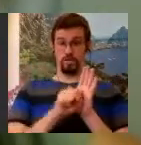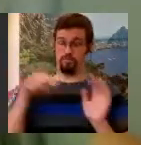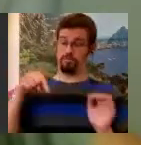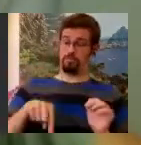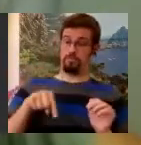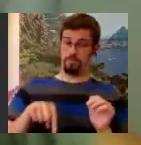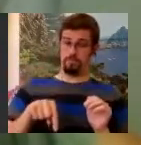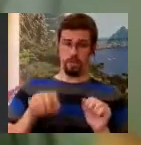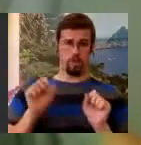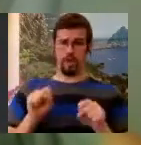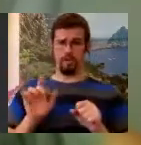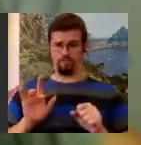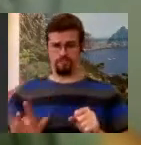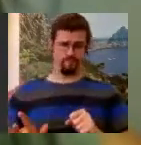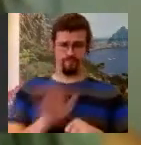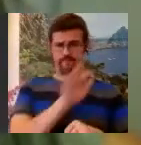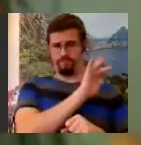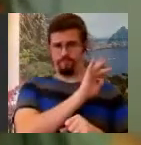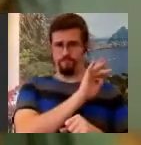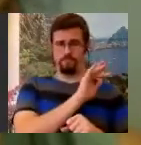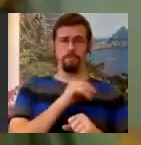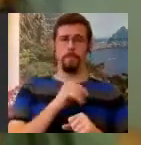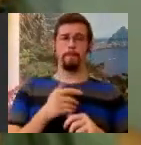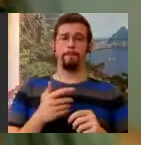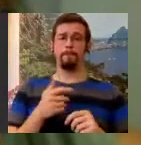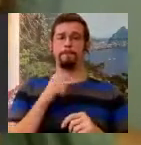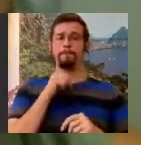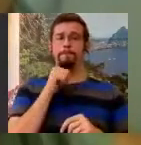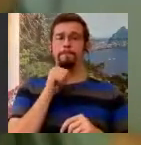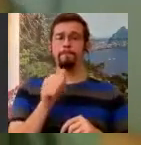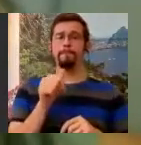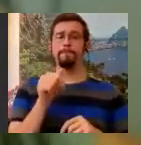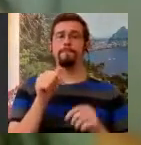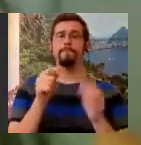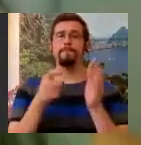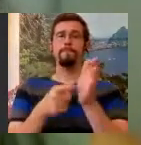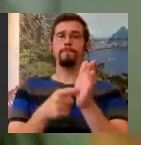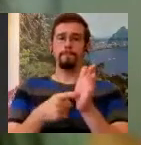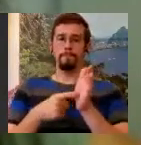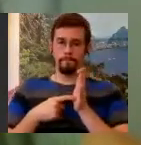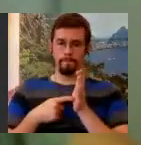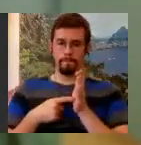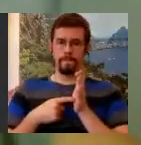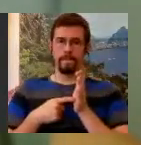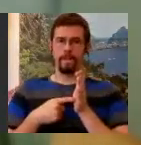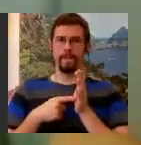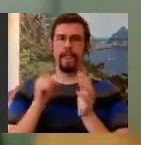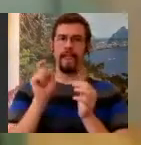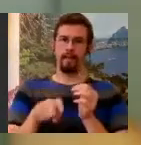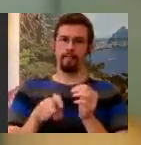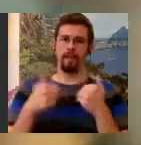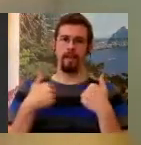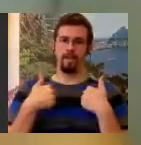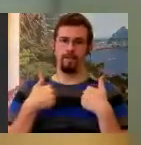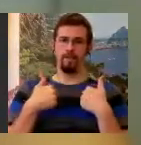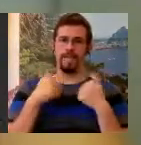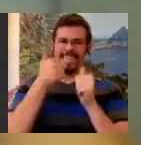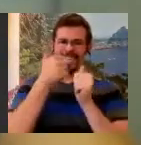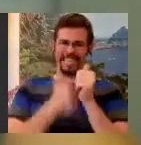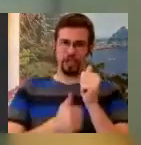immediately choose it. There is no rule saying that you have to arrive to the